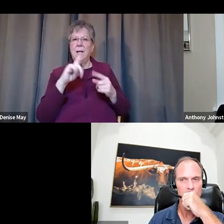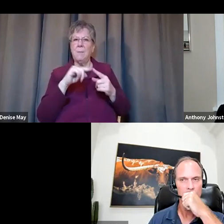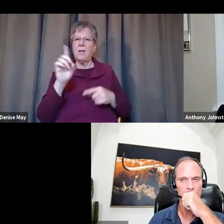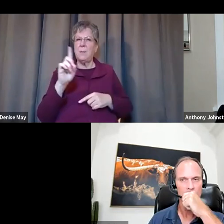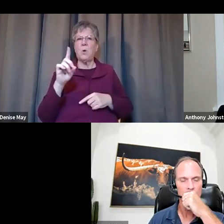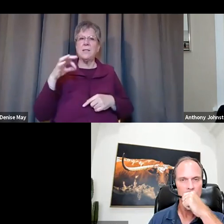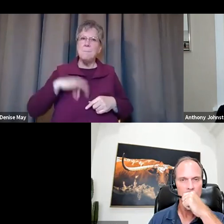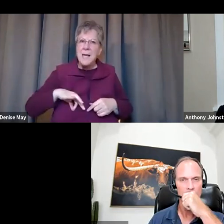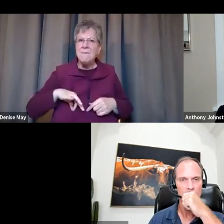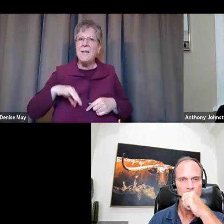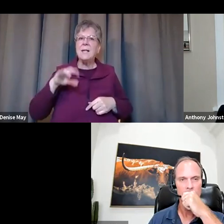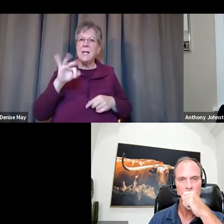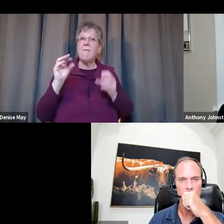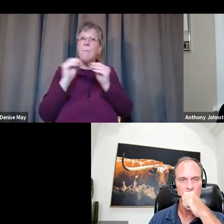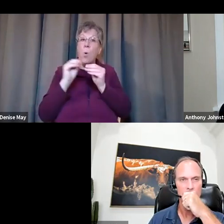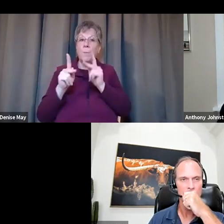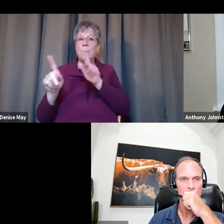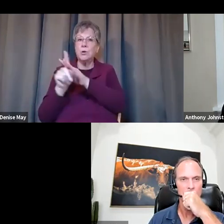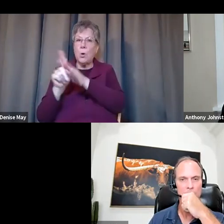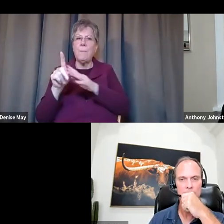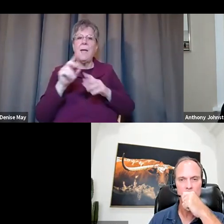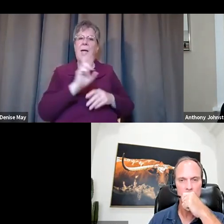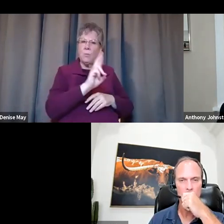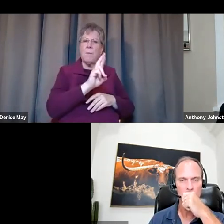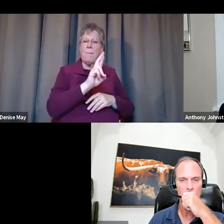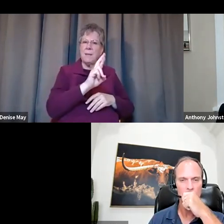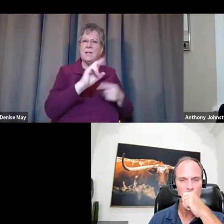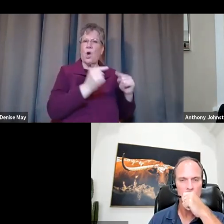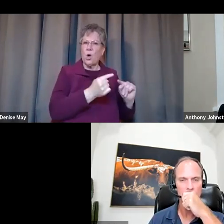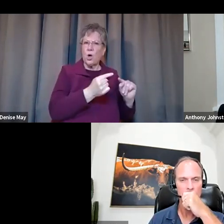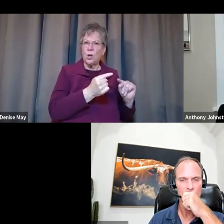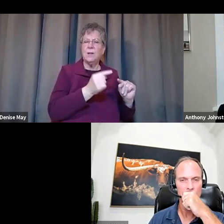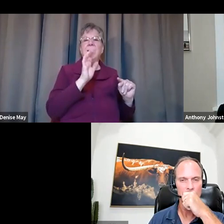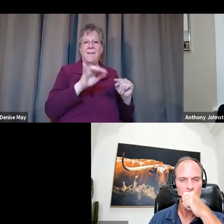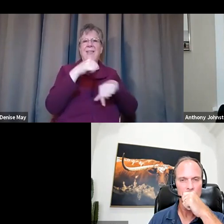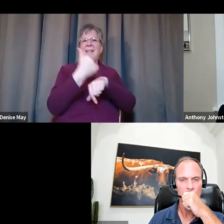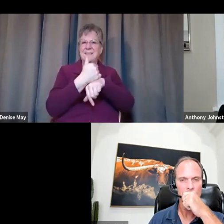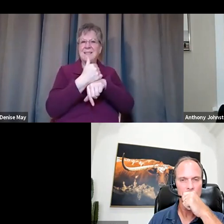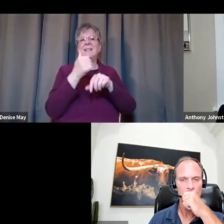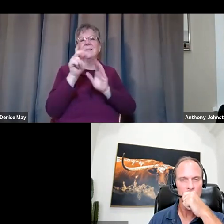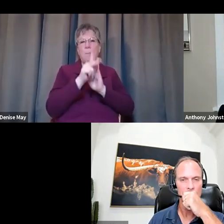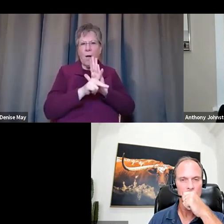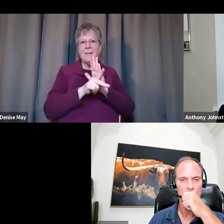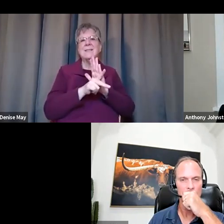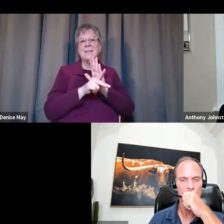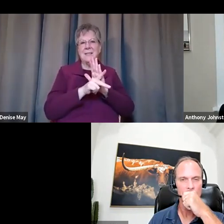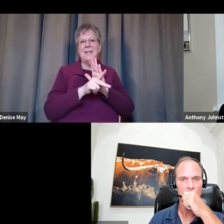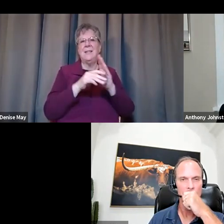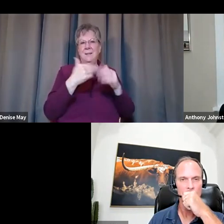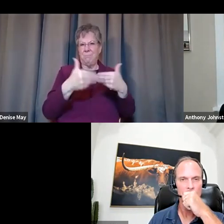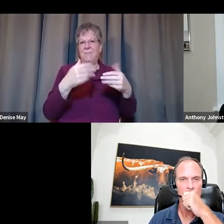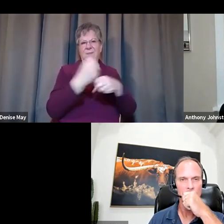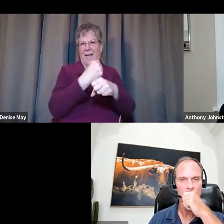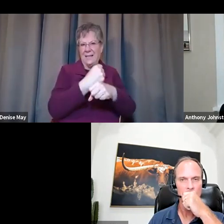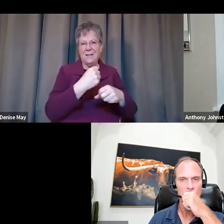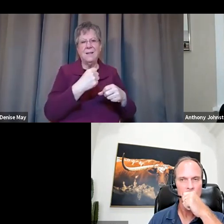benefit for higher turnout and Republicans are harmed by it. And that sets the stage for the policy. I think it's really important to